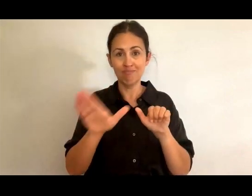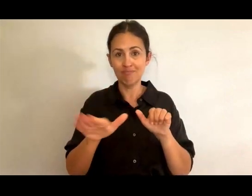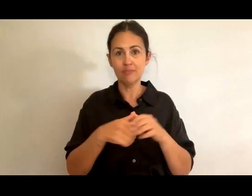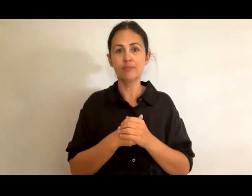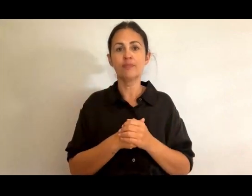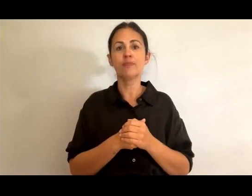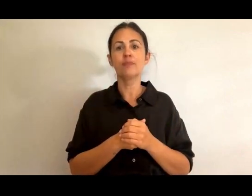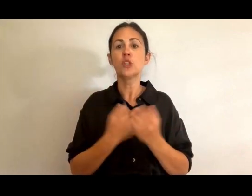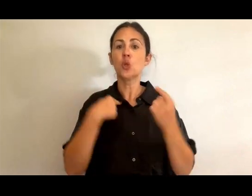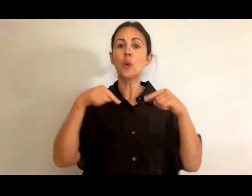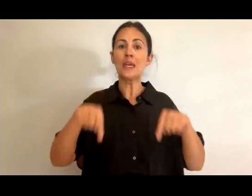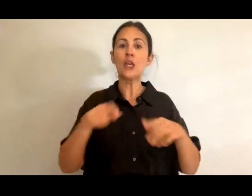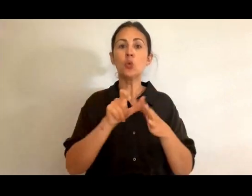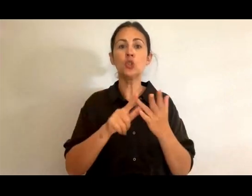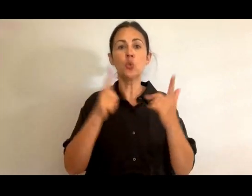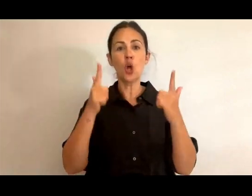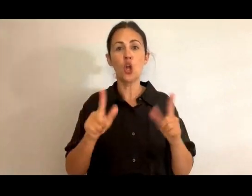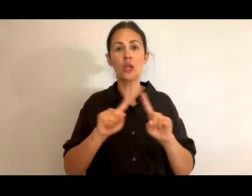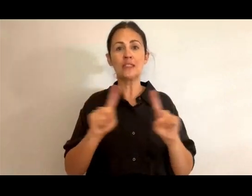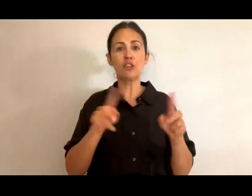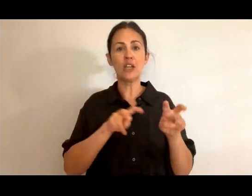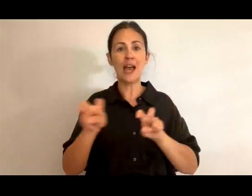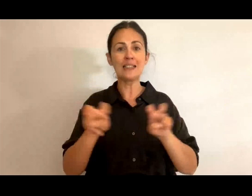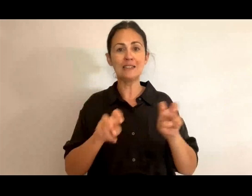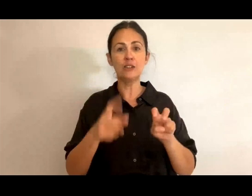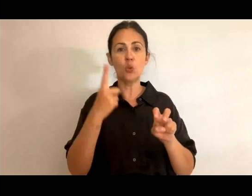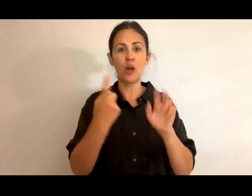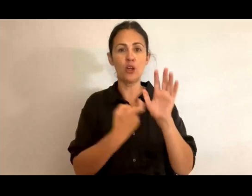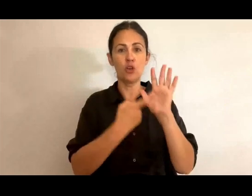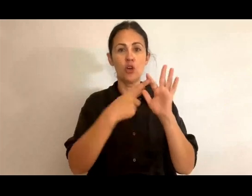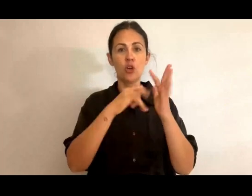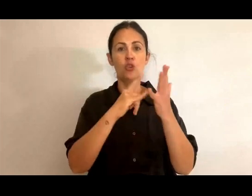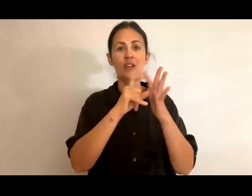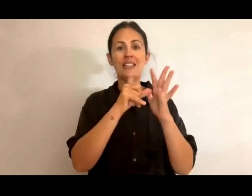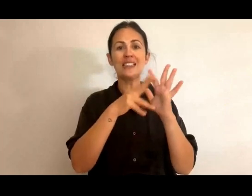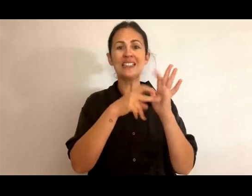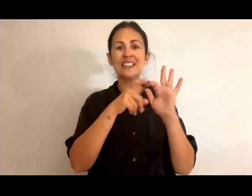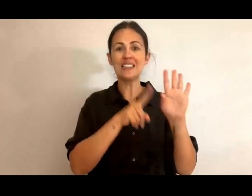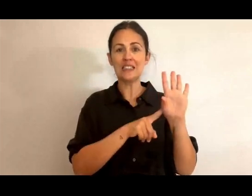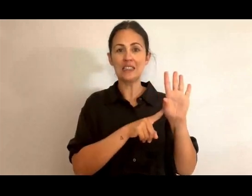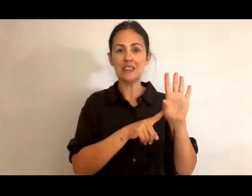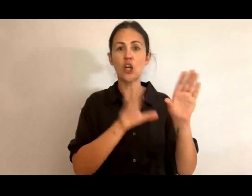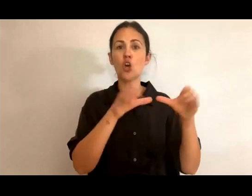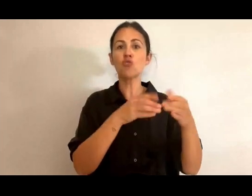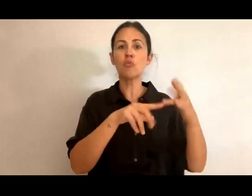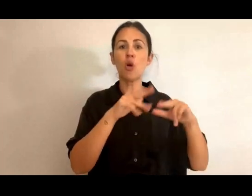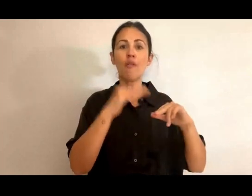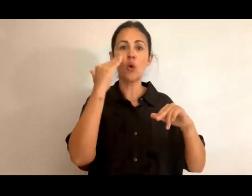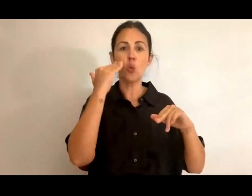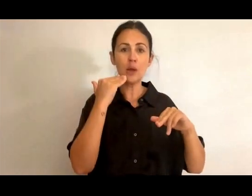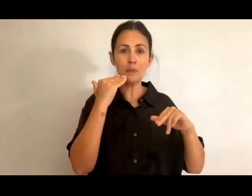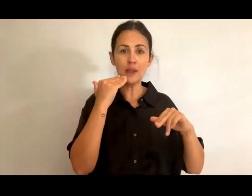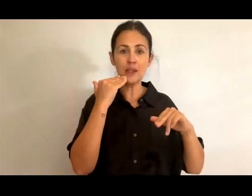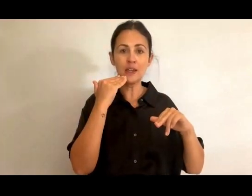a residency by Wawahi Taha, which is a group of women with young babies who've been in over the summer doing community